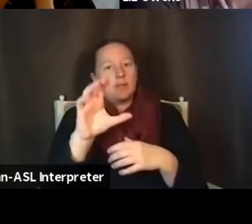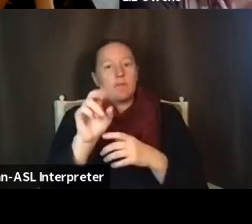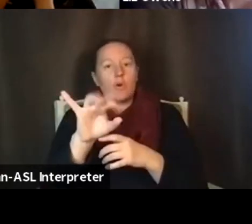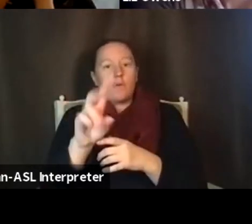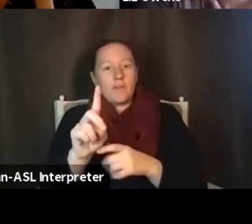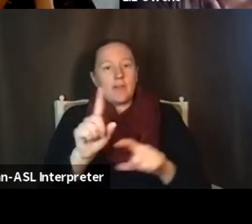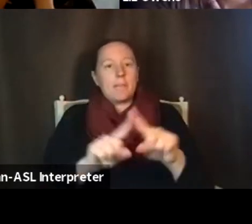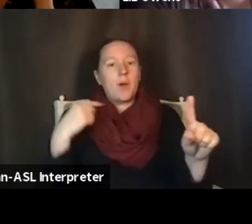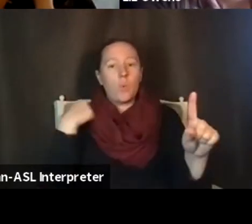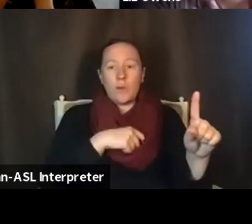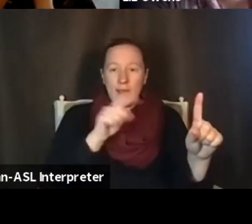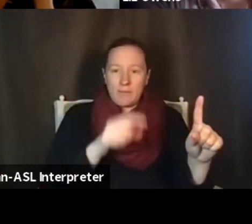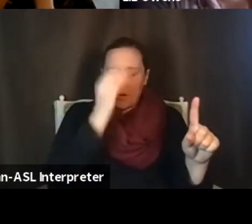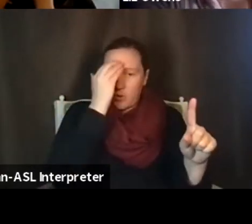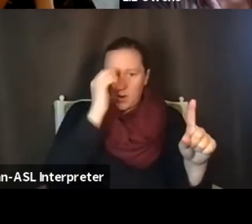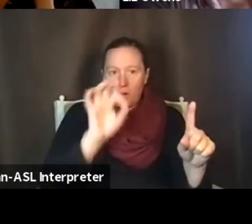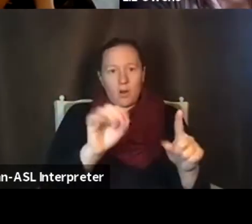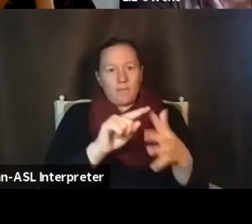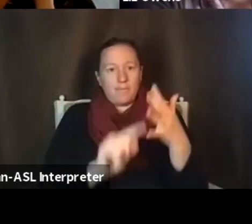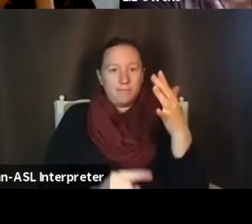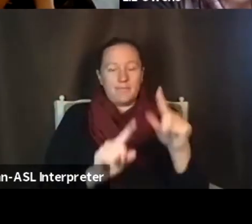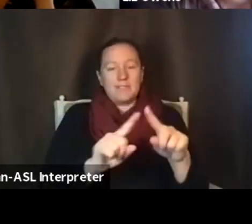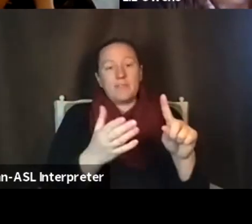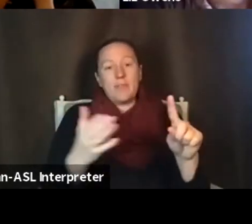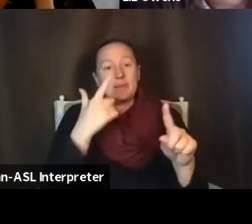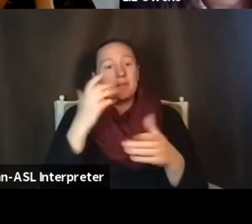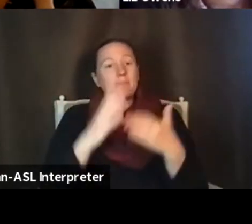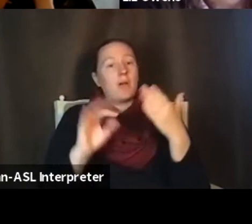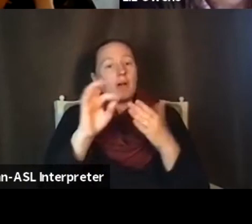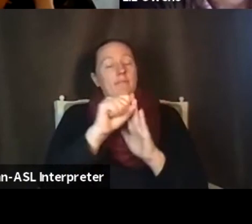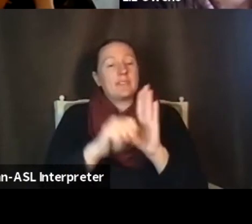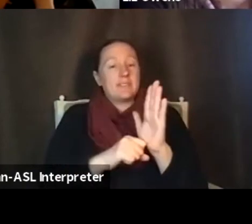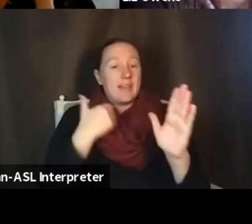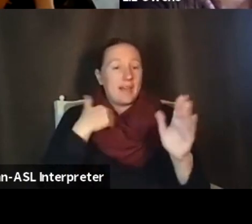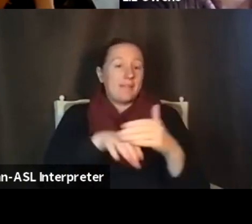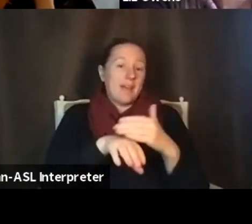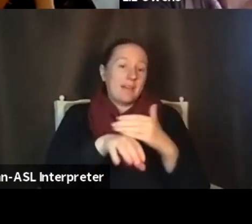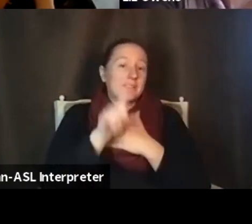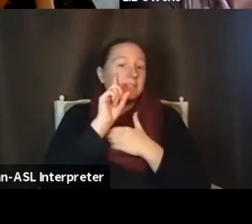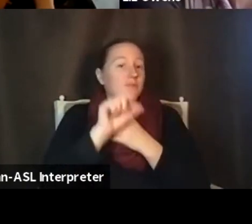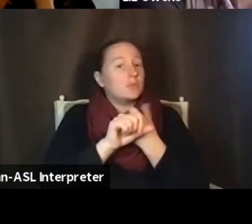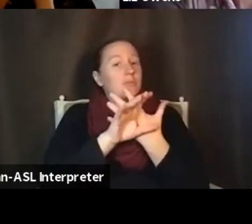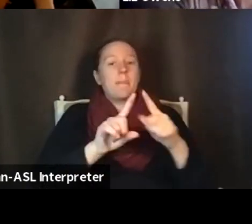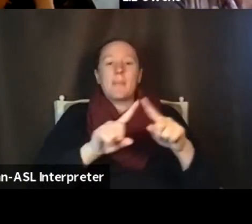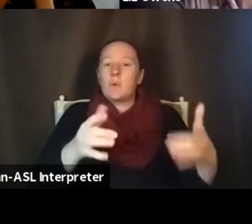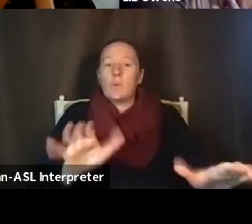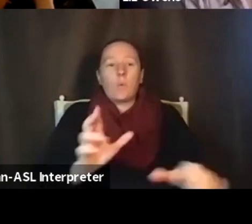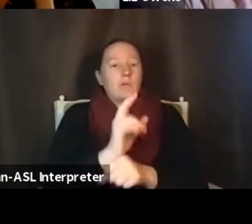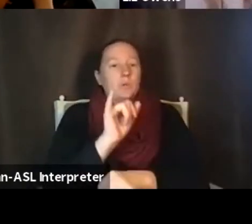these other elements, because there's still regions of the state where the populations might have access to telehealth, but they're not going to use it